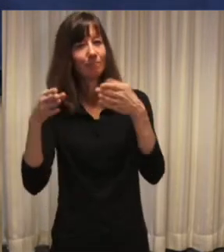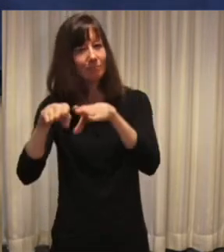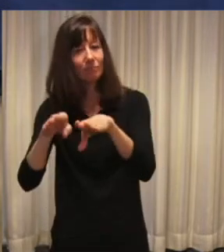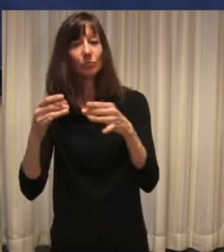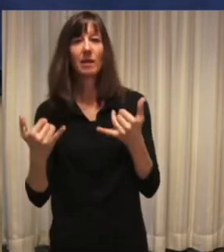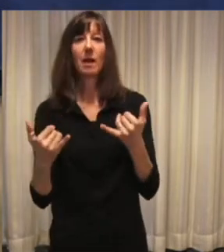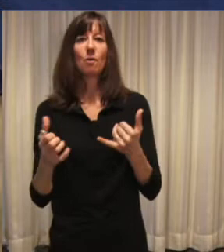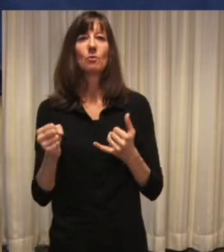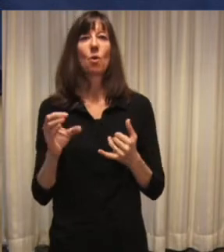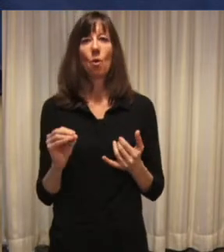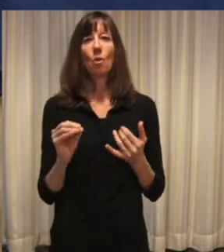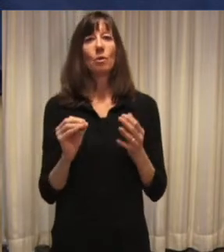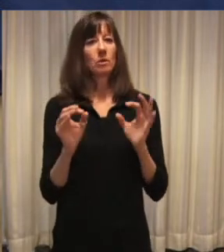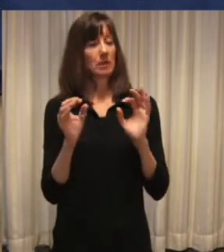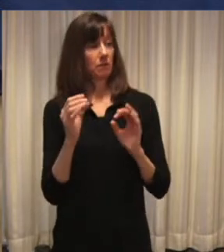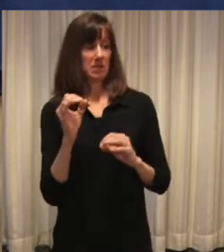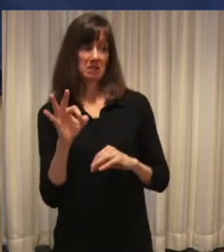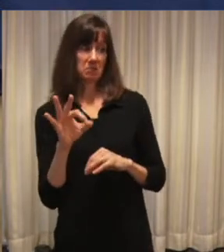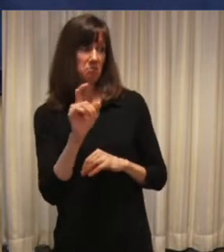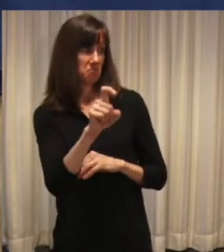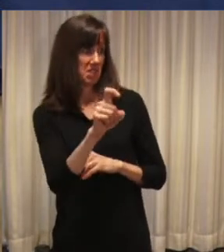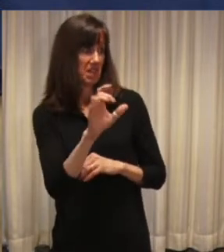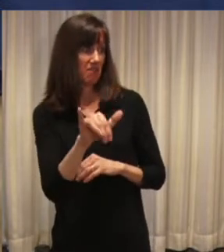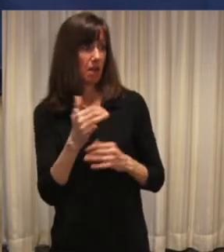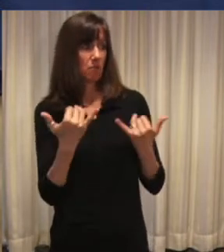right time. We appreciate it.